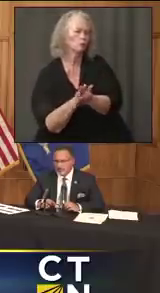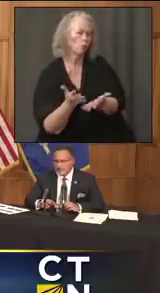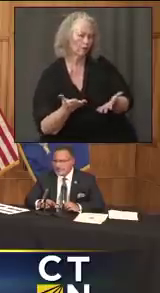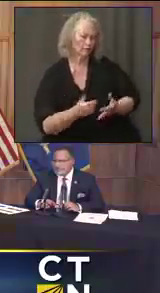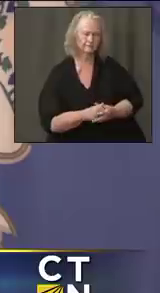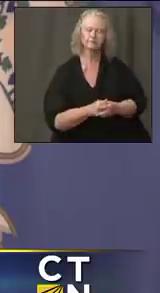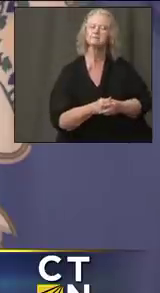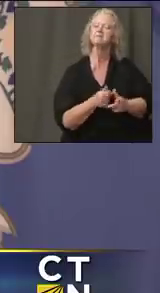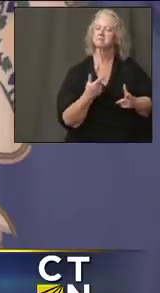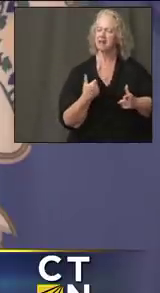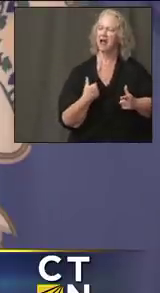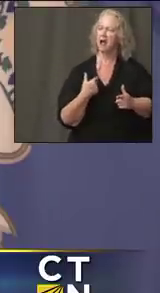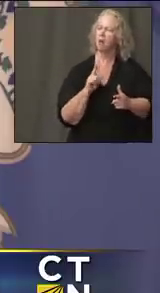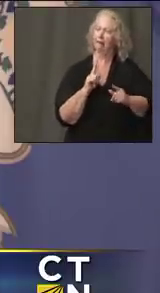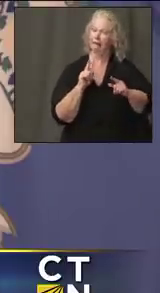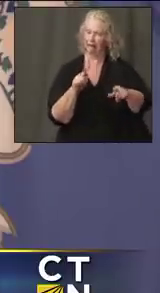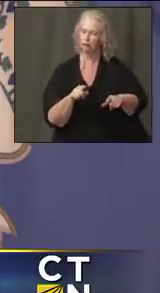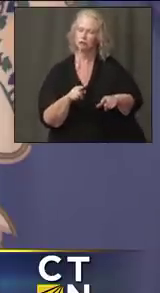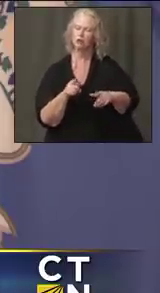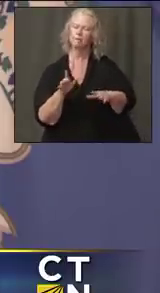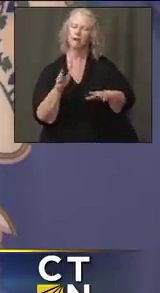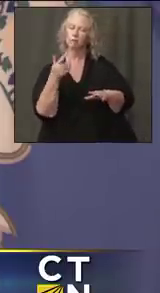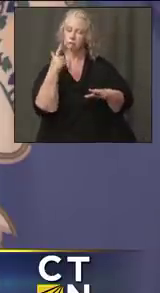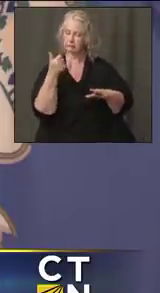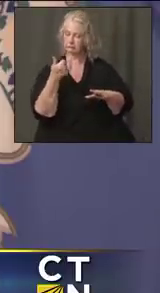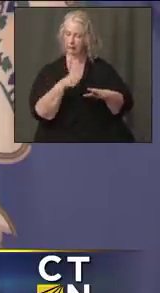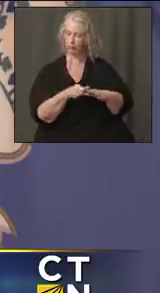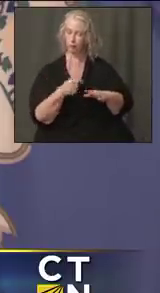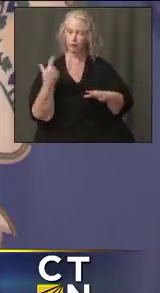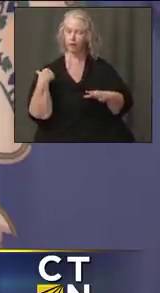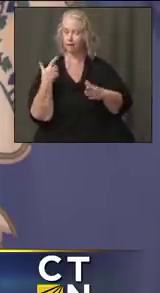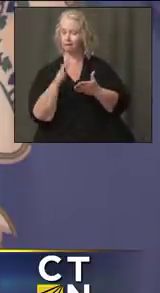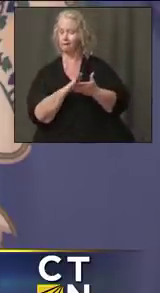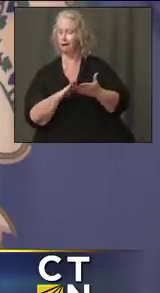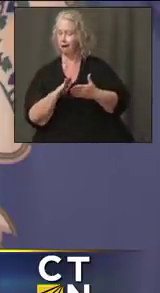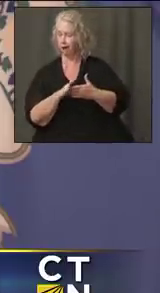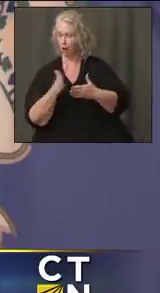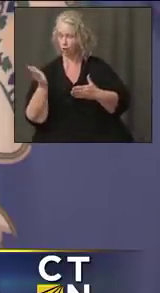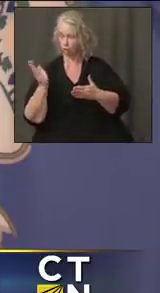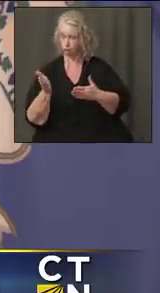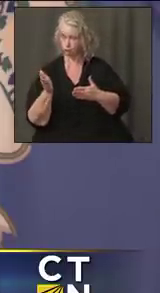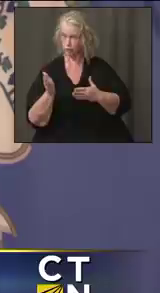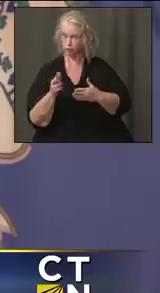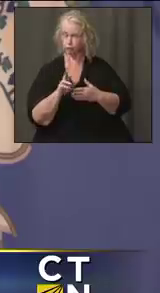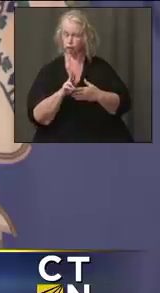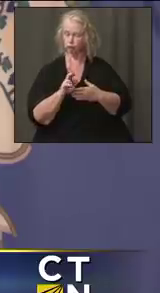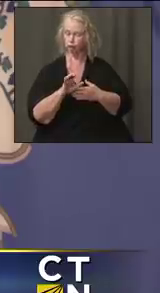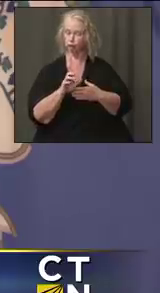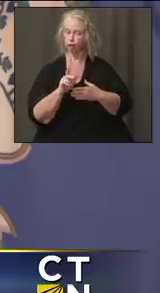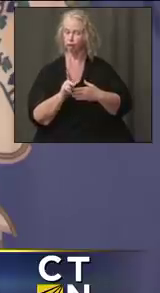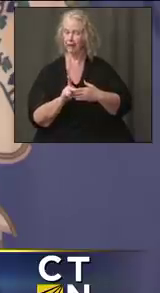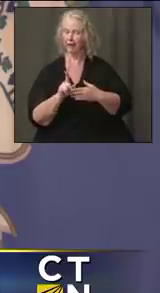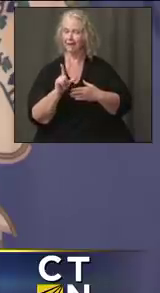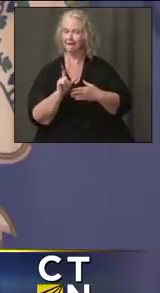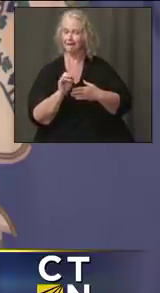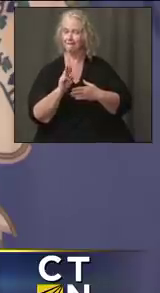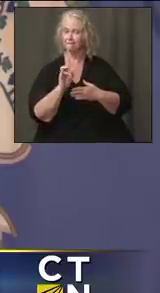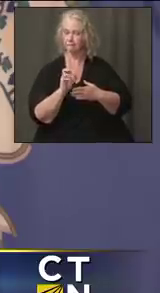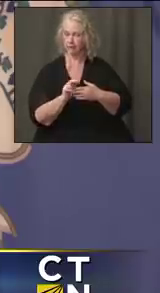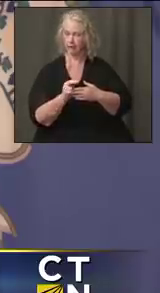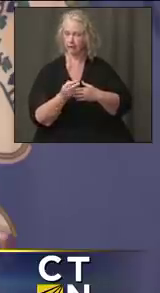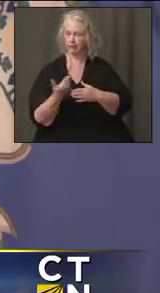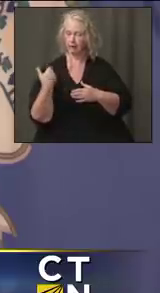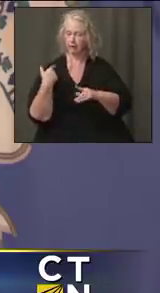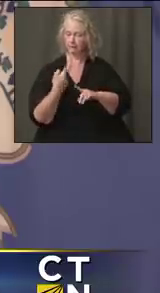then somebody can help me out. But as you remember from the college presentation and Rick Levin, this is probably a month ago,